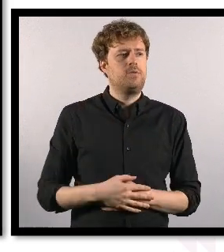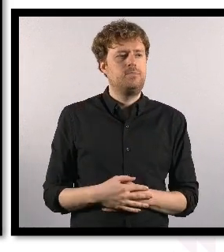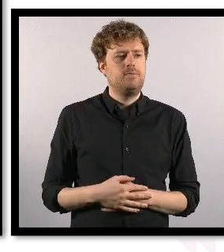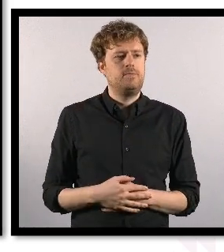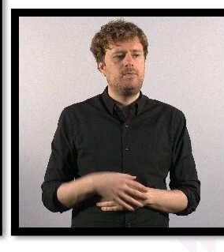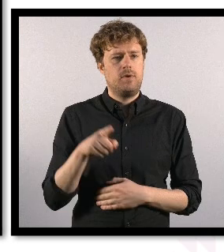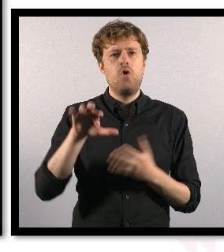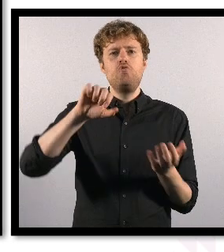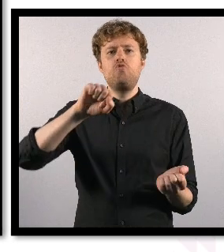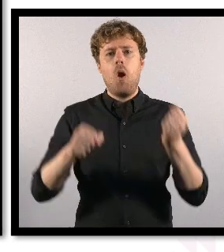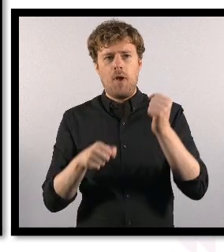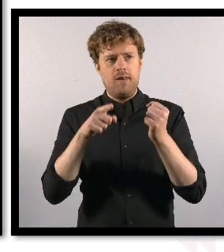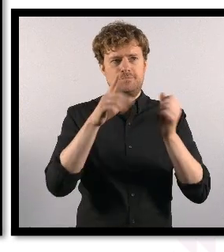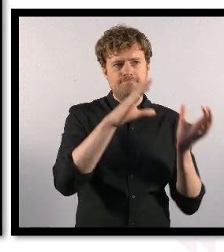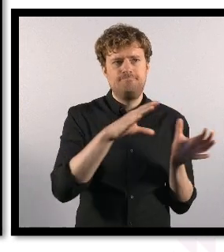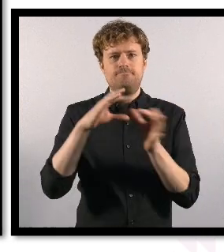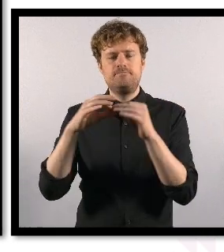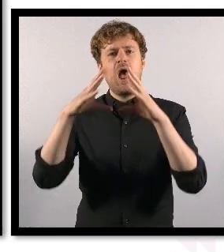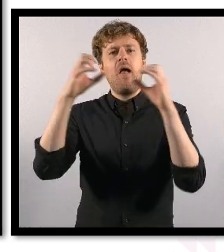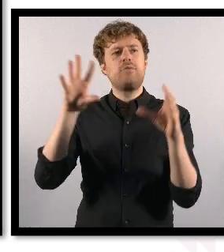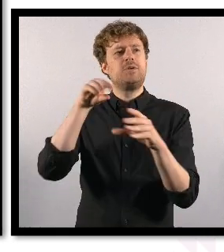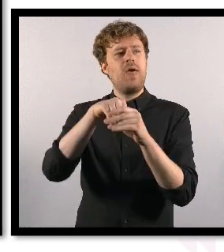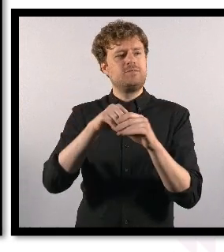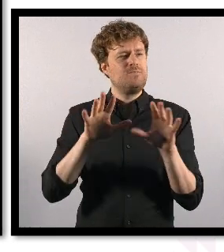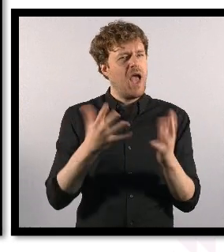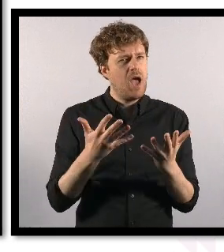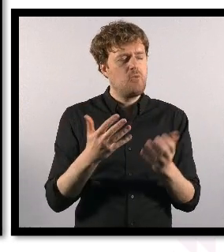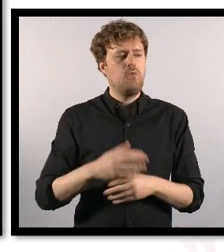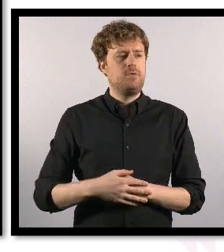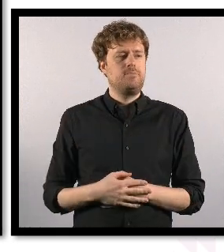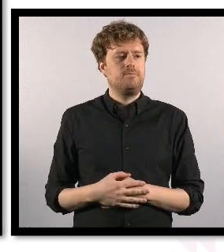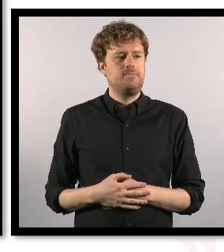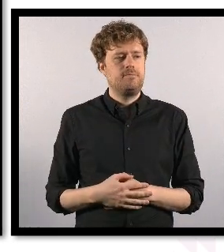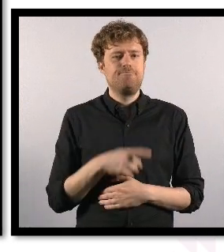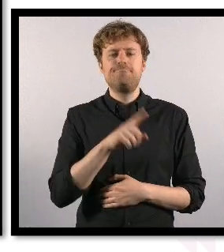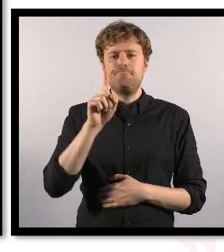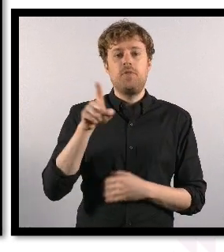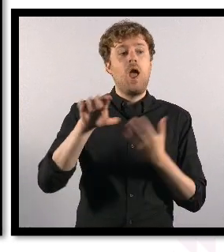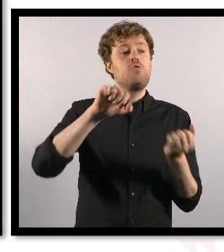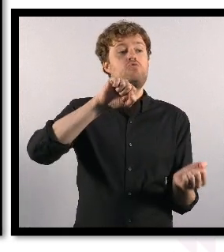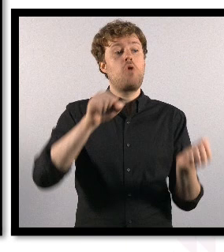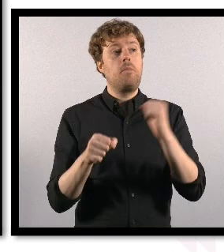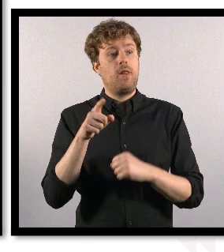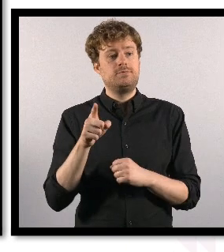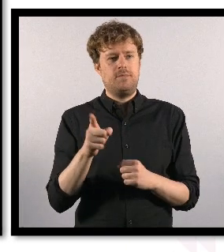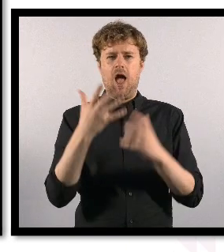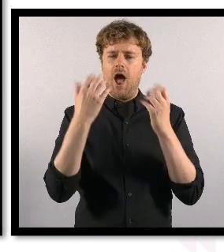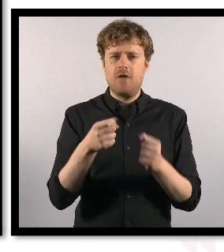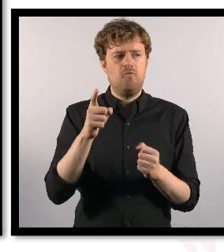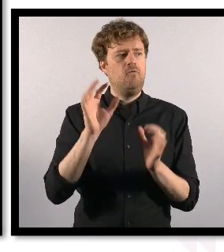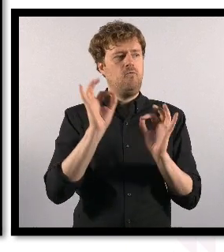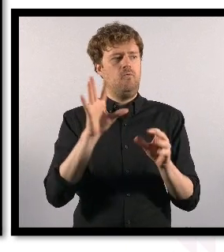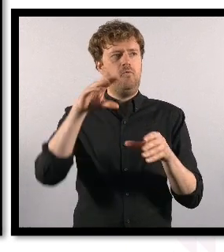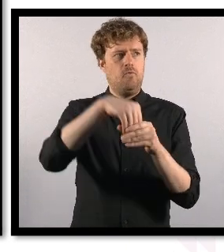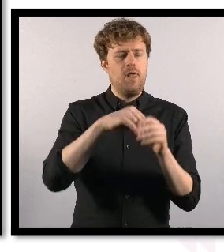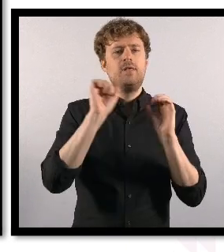So let's not forget that Kubernetes already provides very strong primitives for us to manage state. We